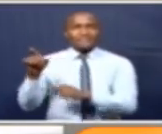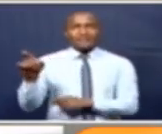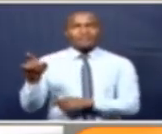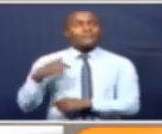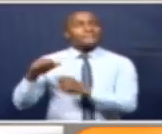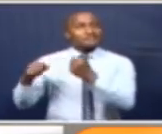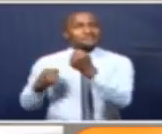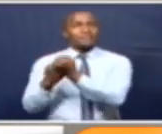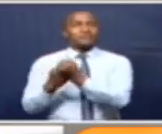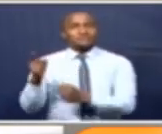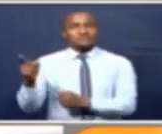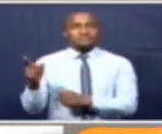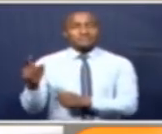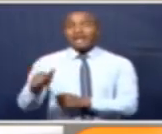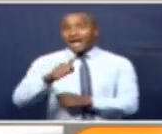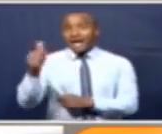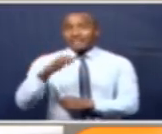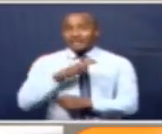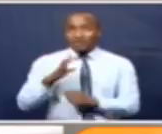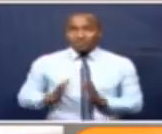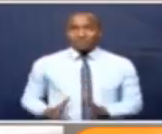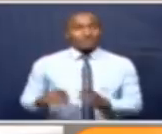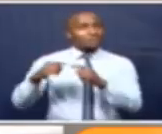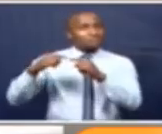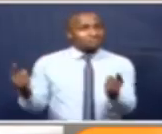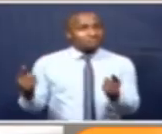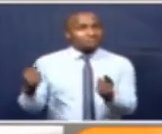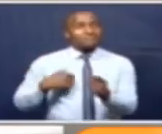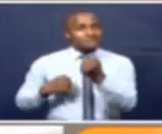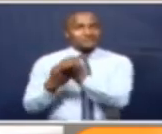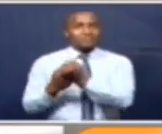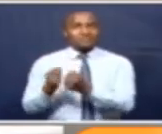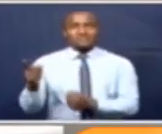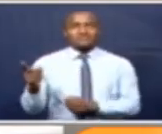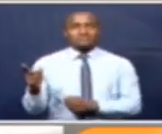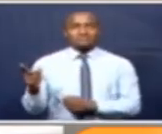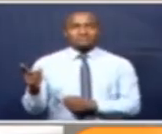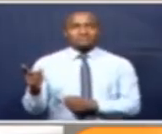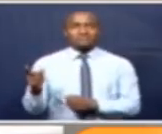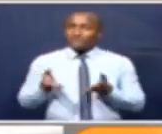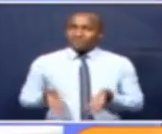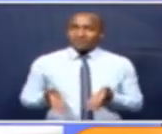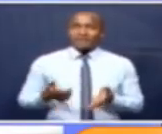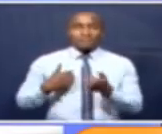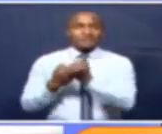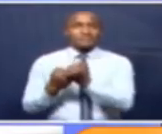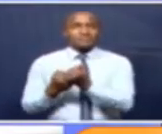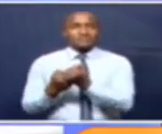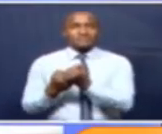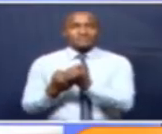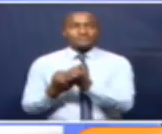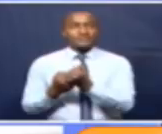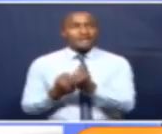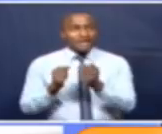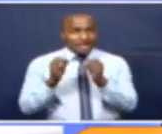him at times when all the other commissioners did not, and I will continue supporting him from wherever I am. And if he resigns